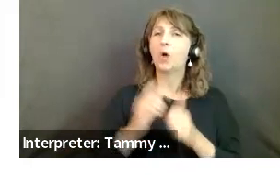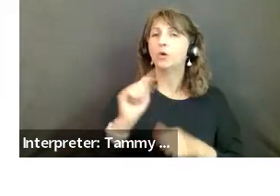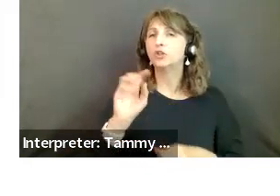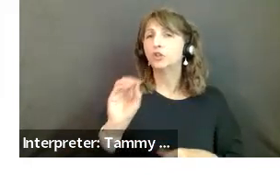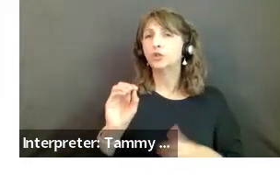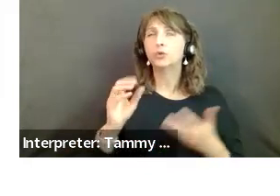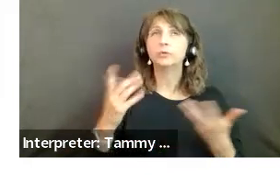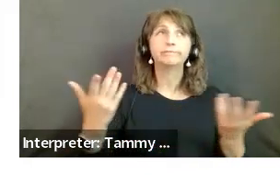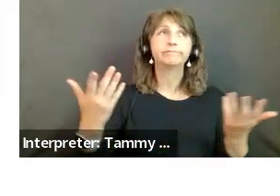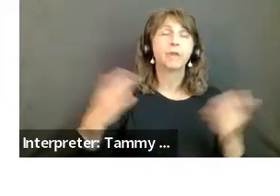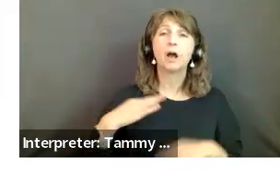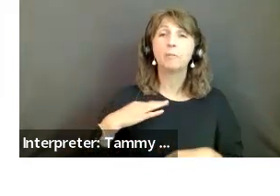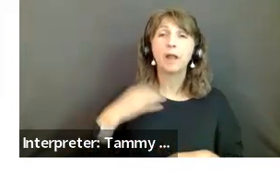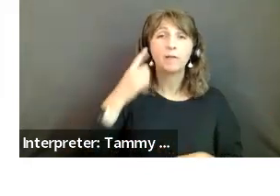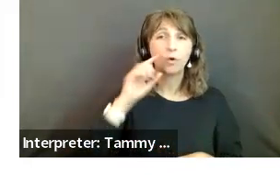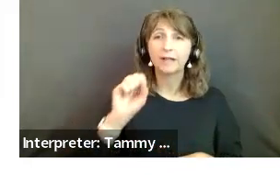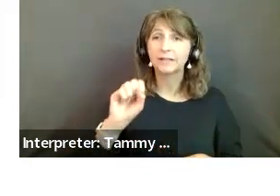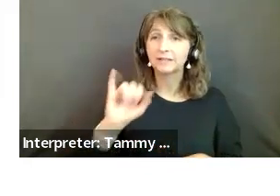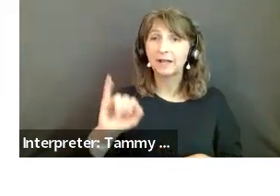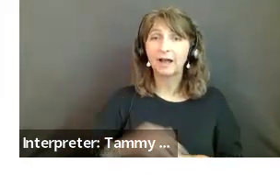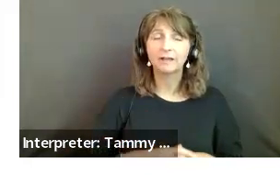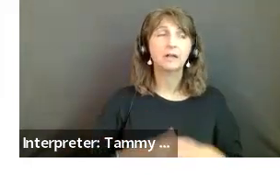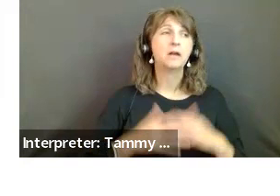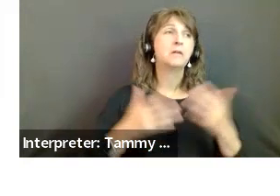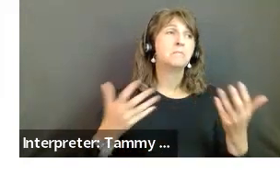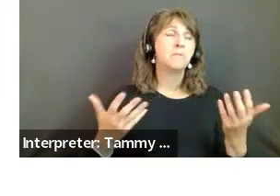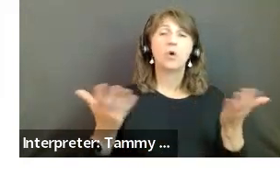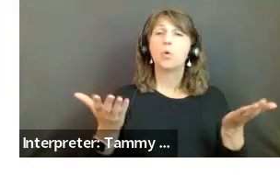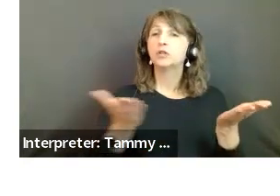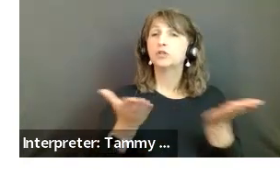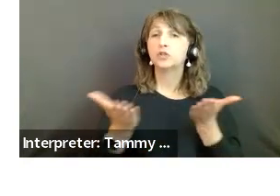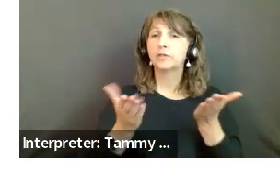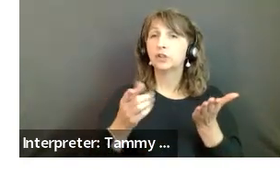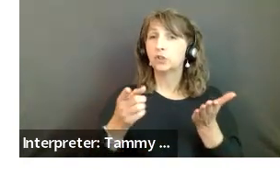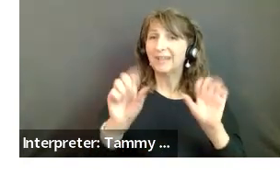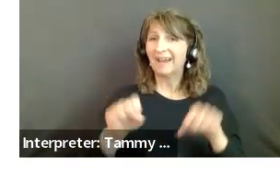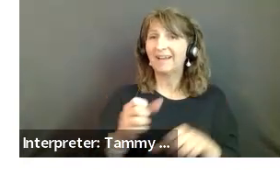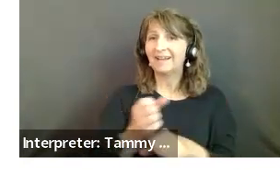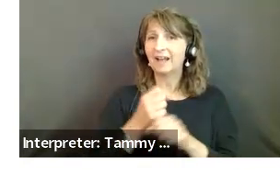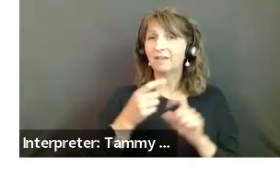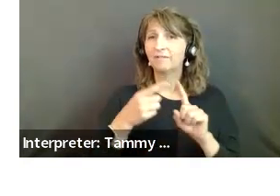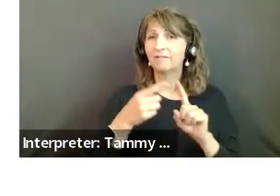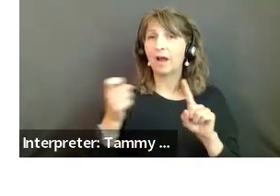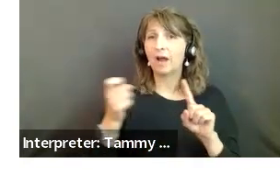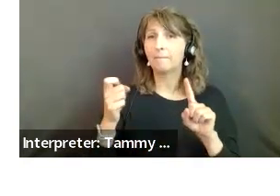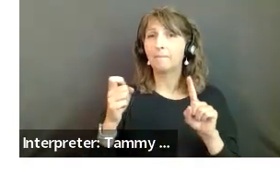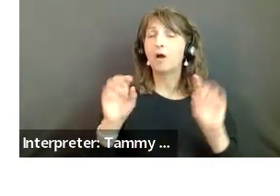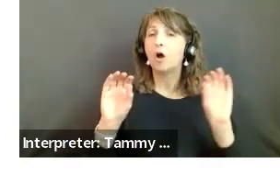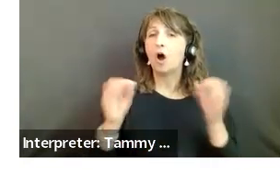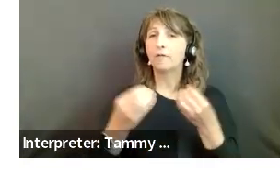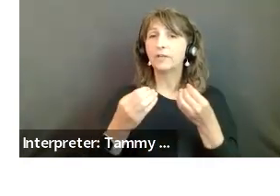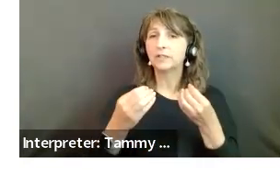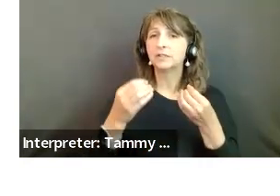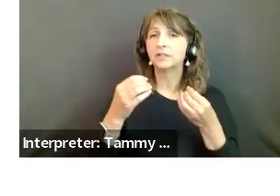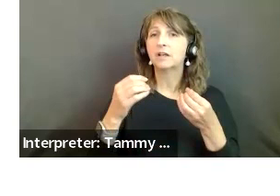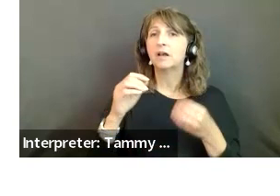how to what services you can get from the Office for Citizens